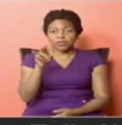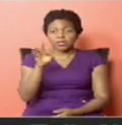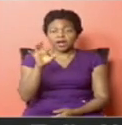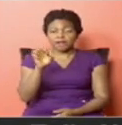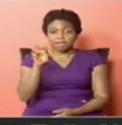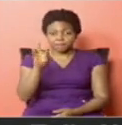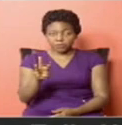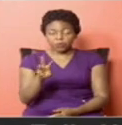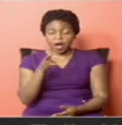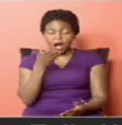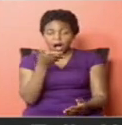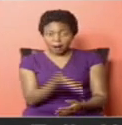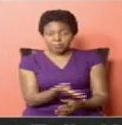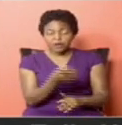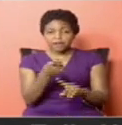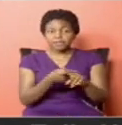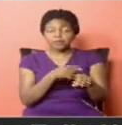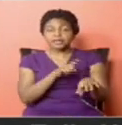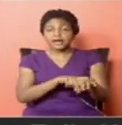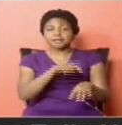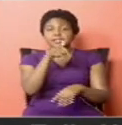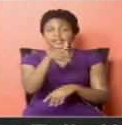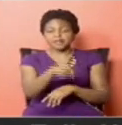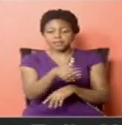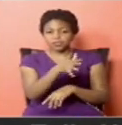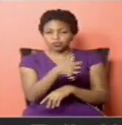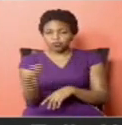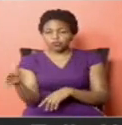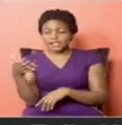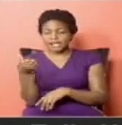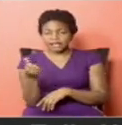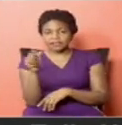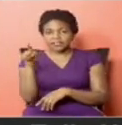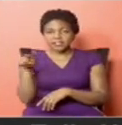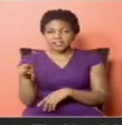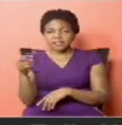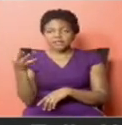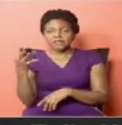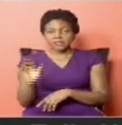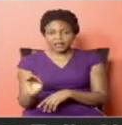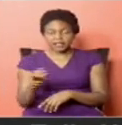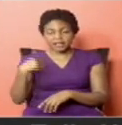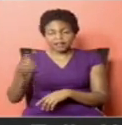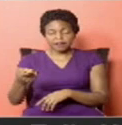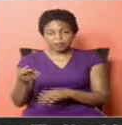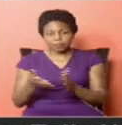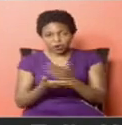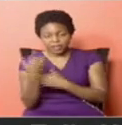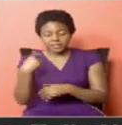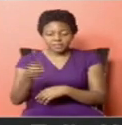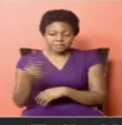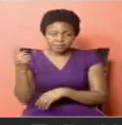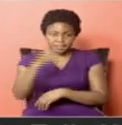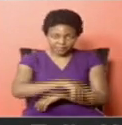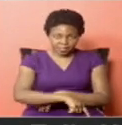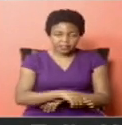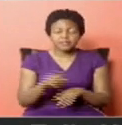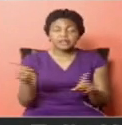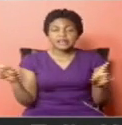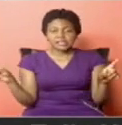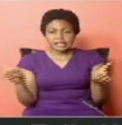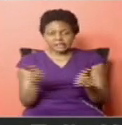observed from 7 p.m. to 6:30 a.m. every day,